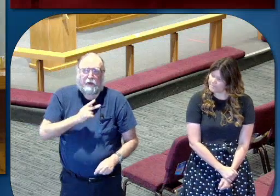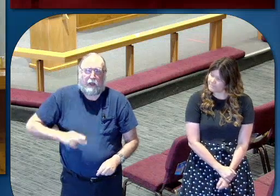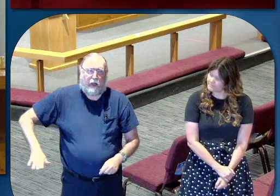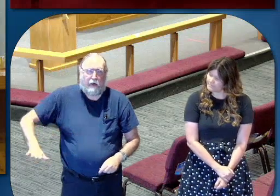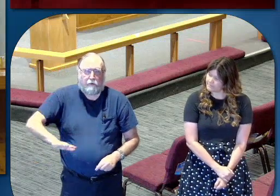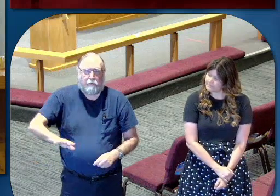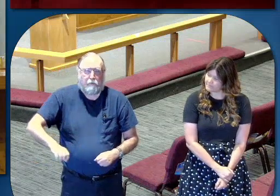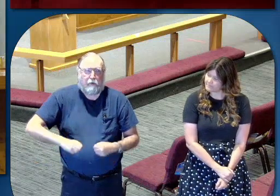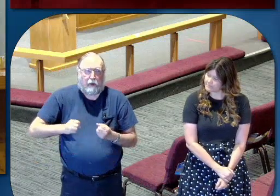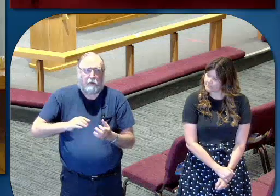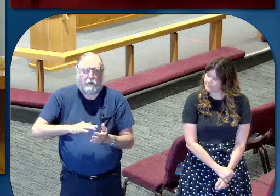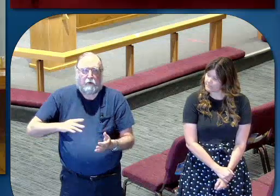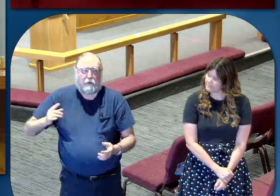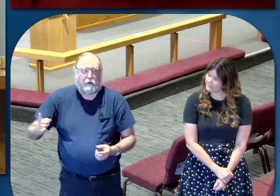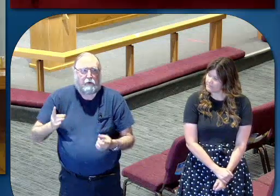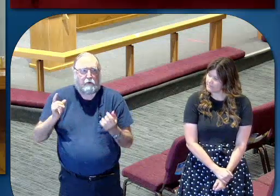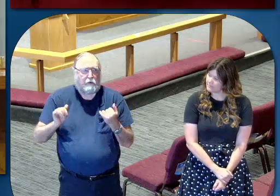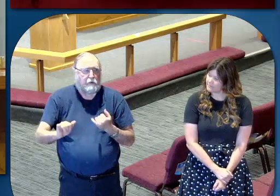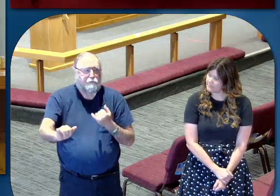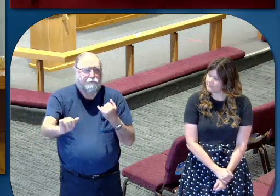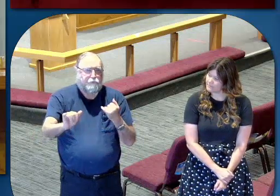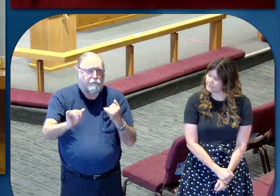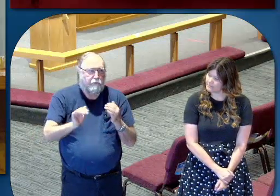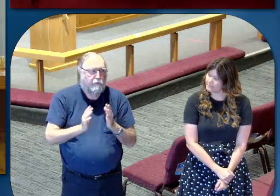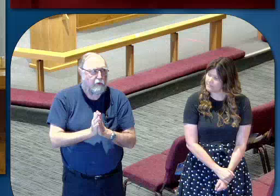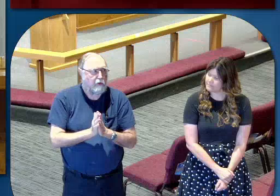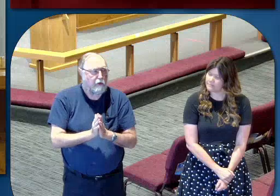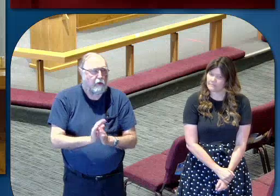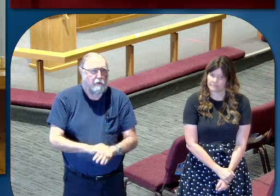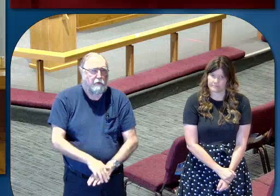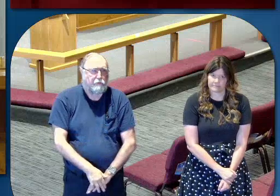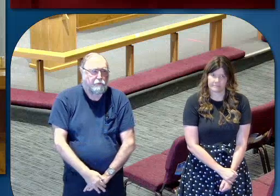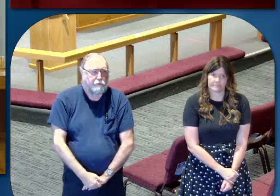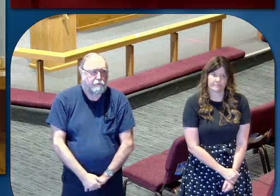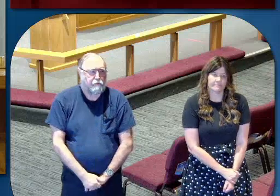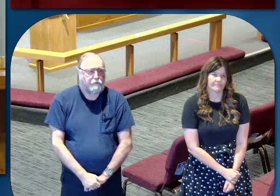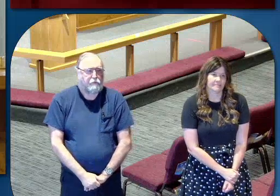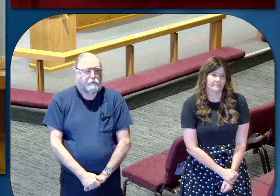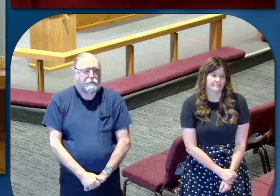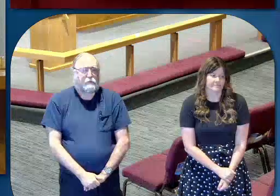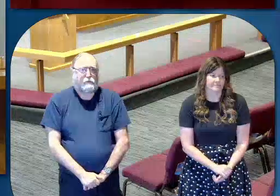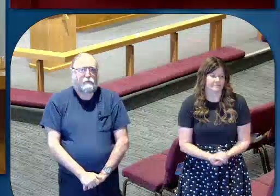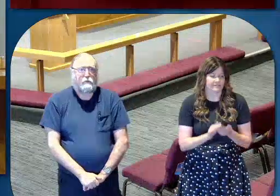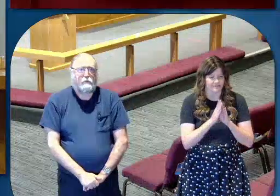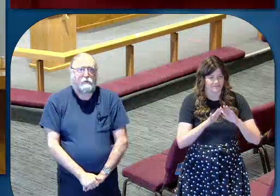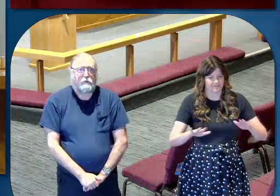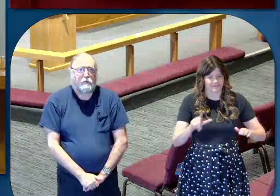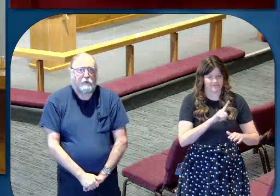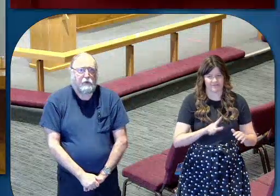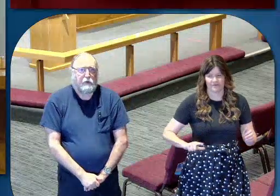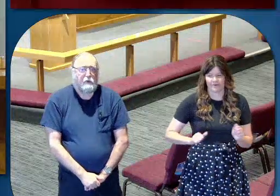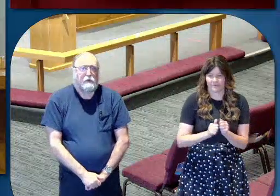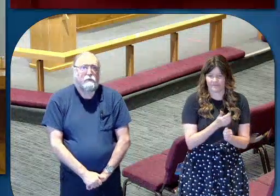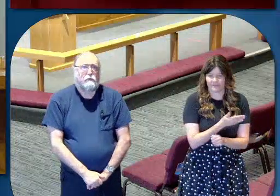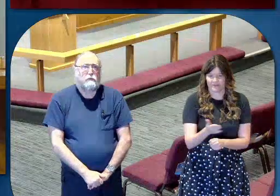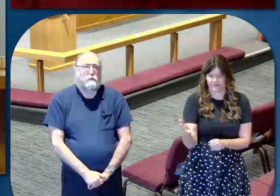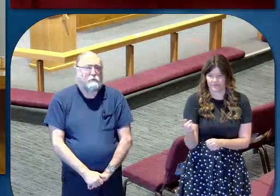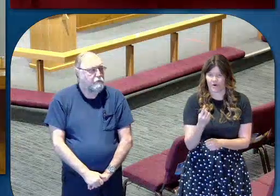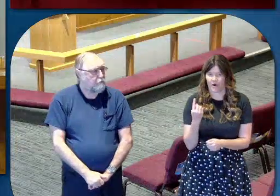and the power, and the glory, forever and ever. Amen. The peace of the Lord be with you